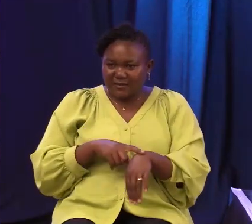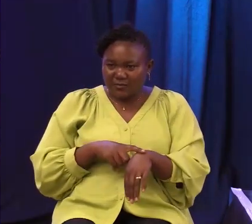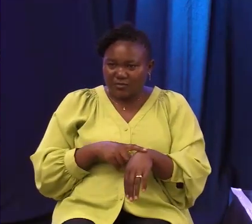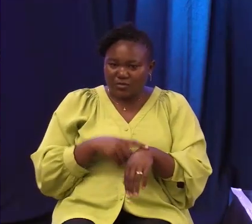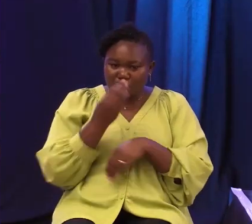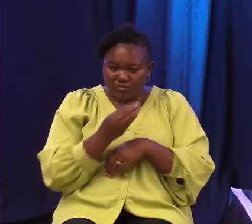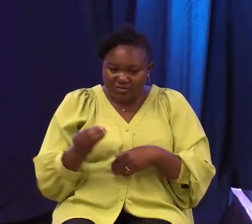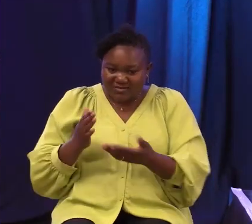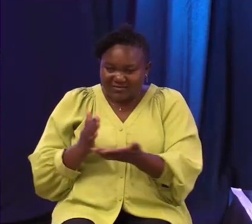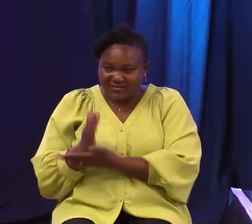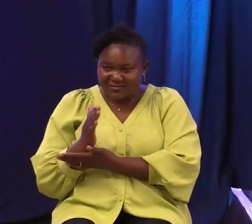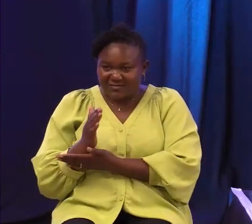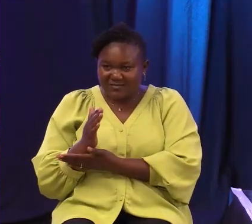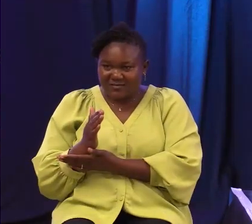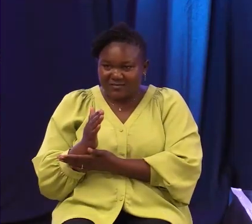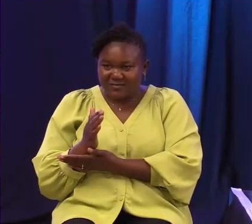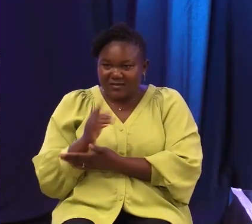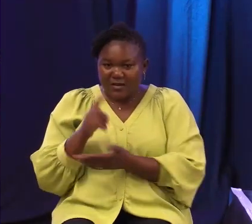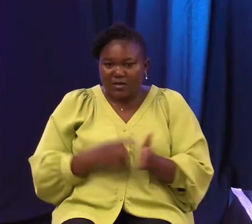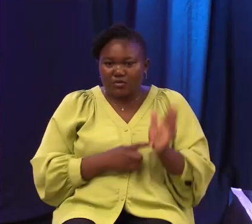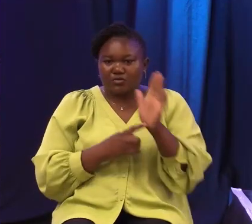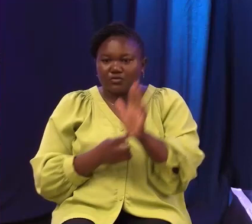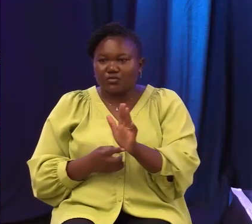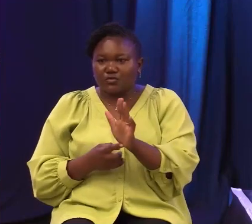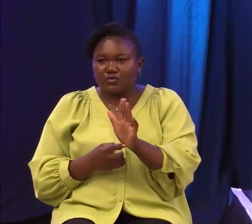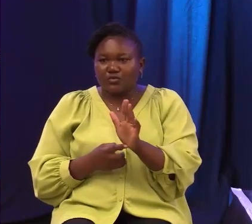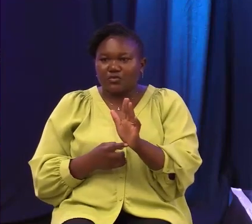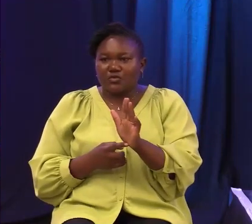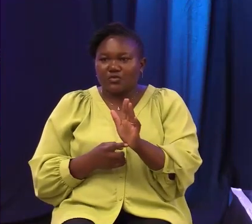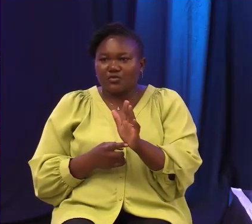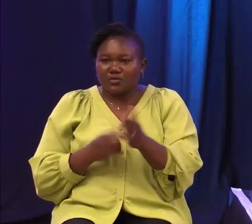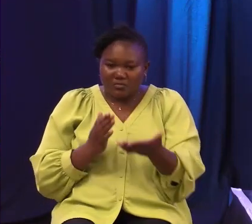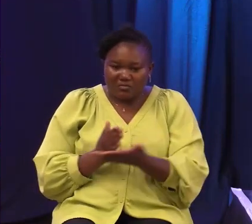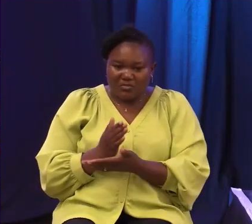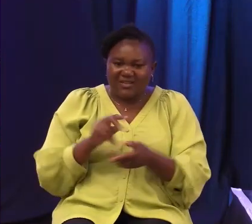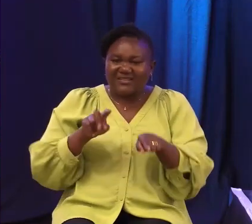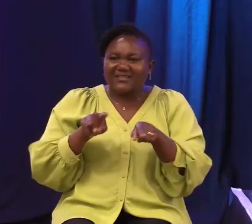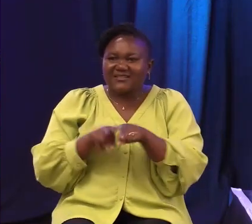children are expressed in terms of the rights of their parents.